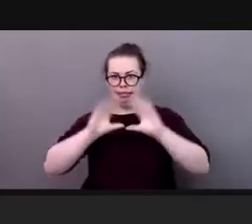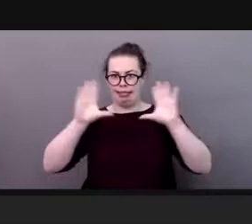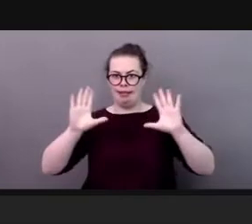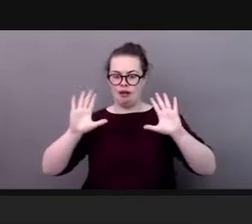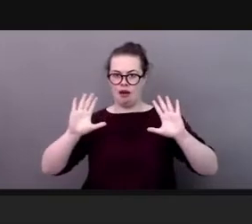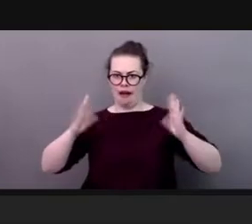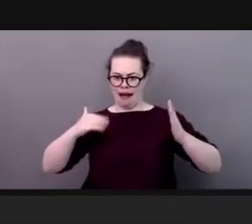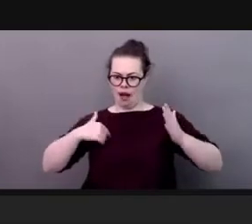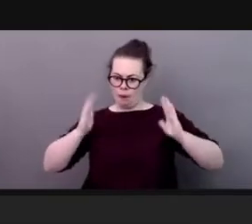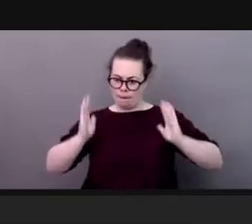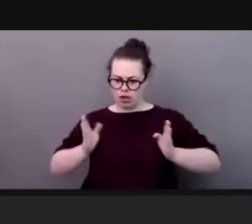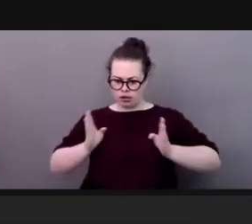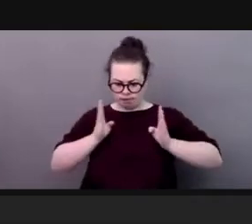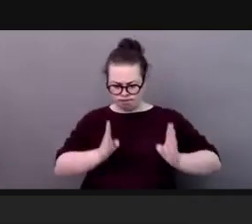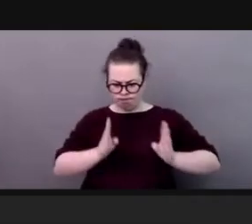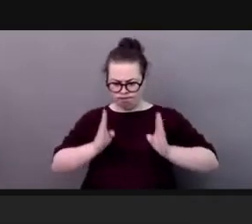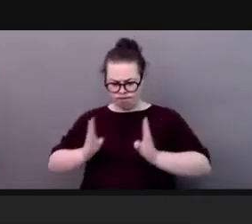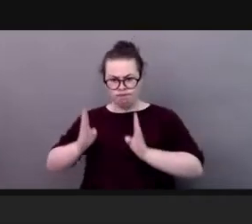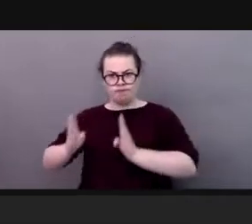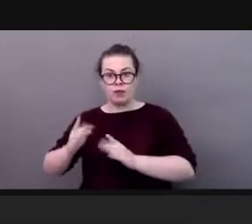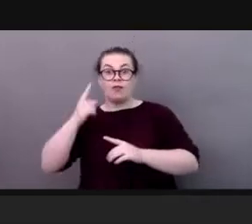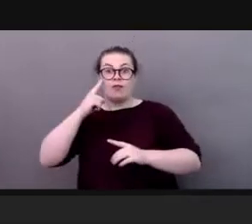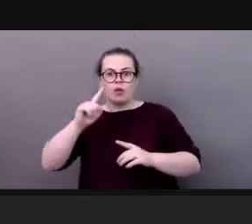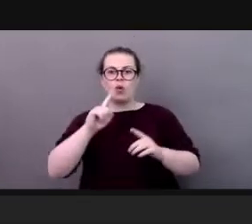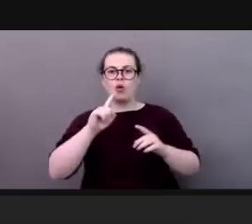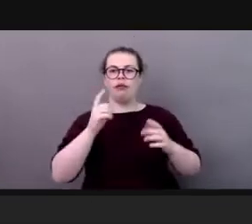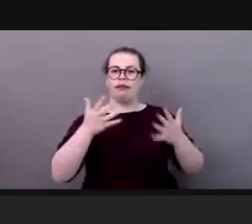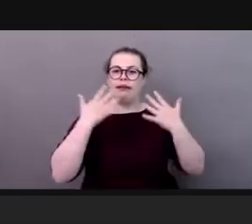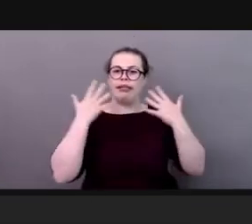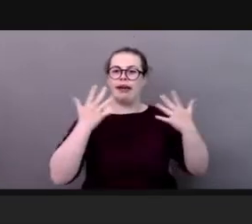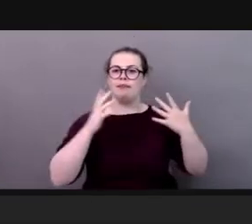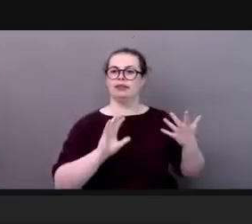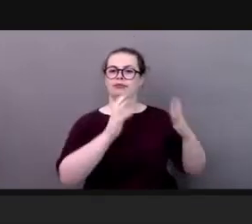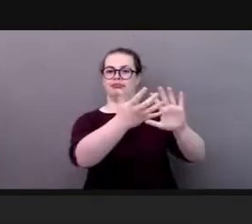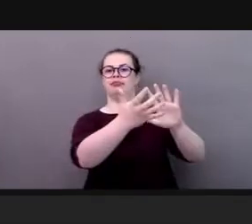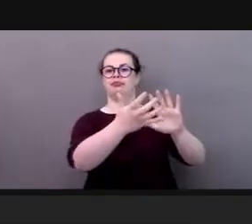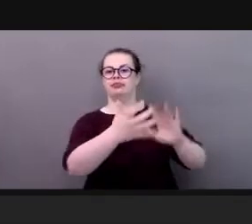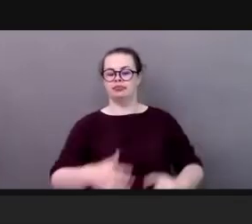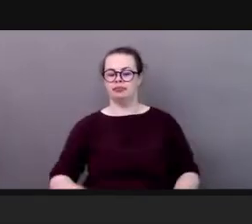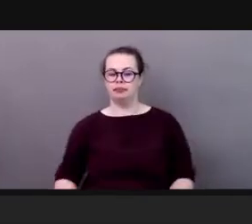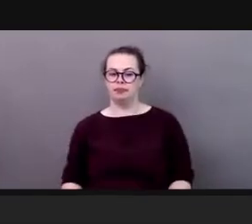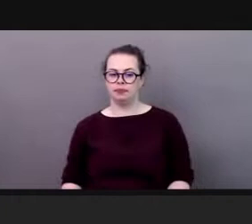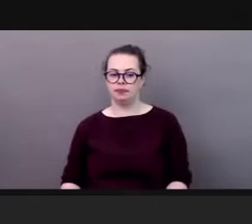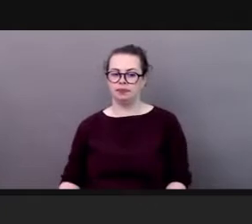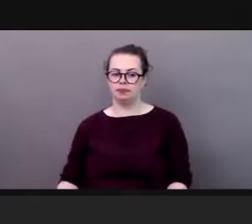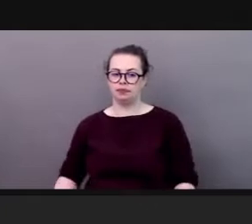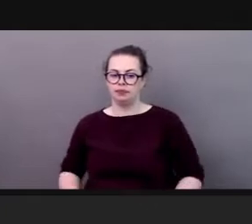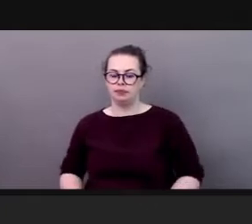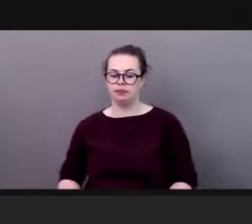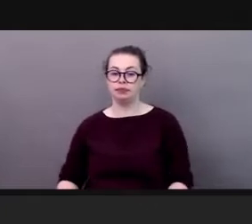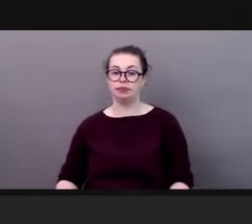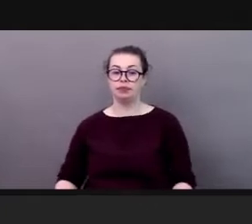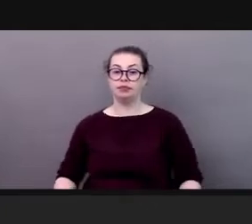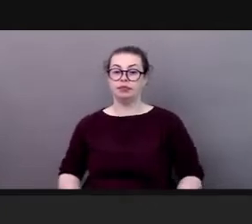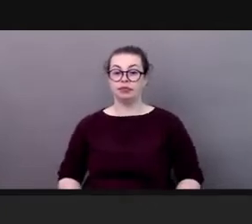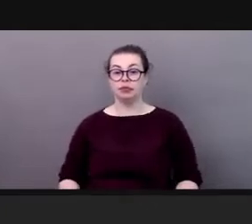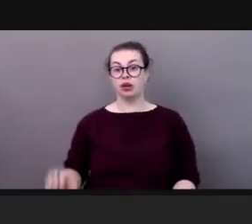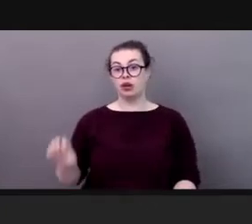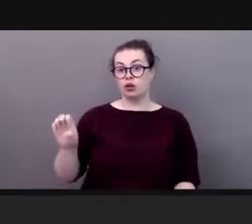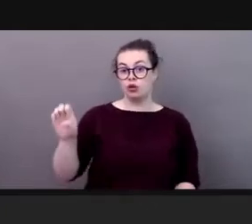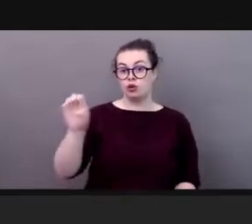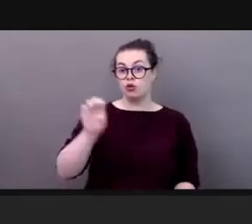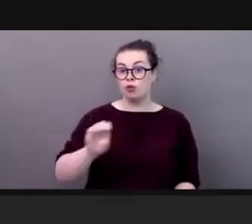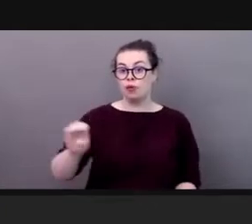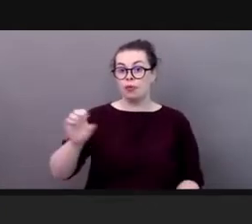change. Now, this is also echoed in the European Green Deal, specifically the